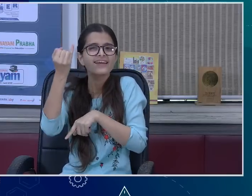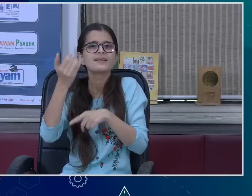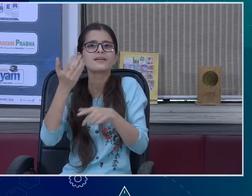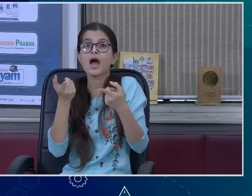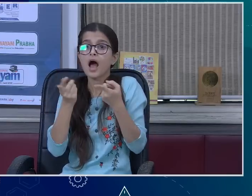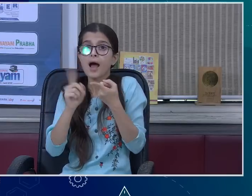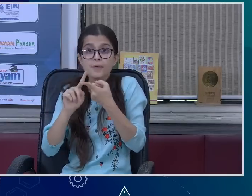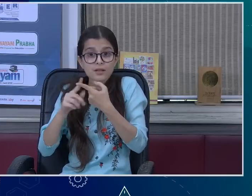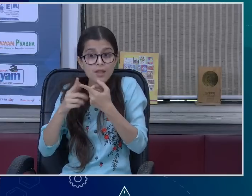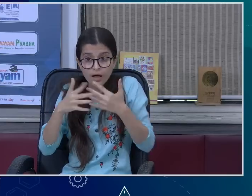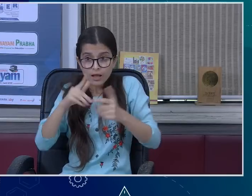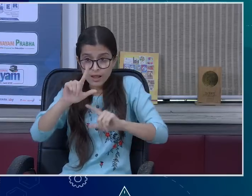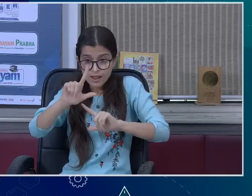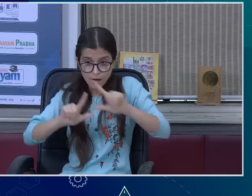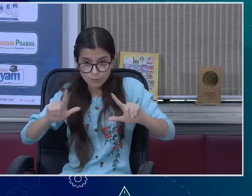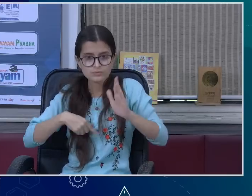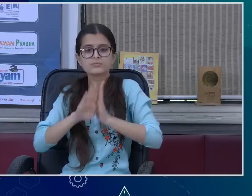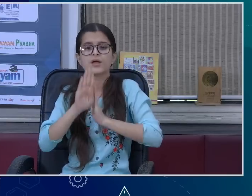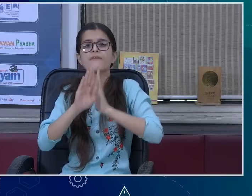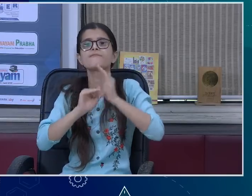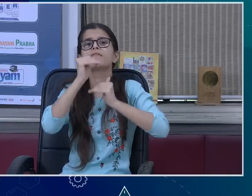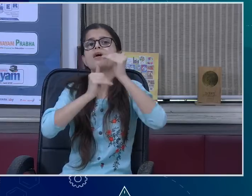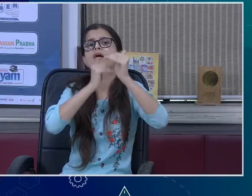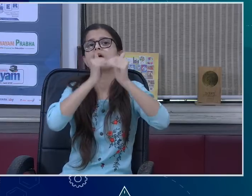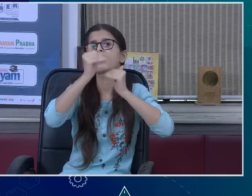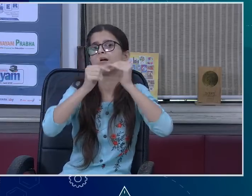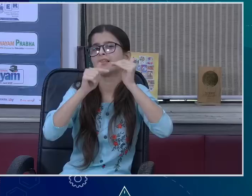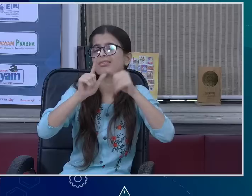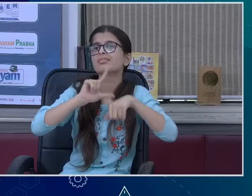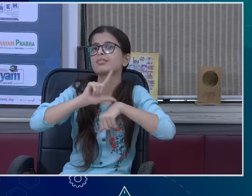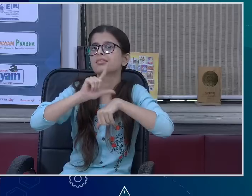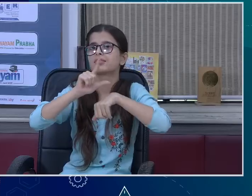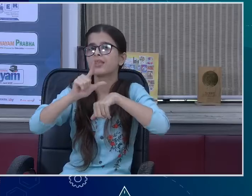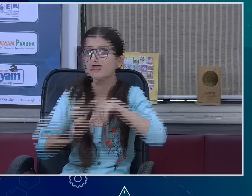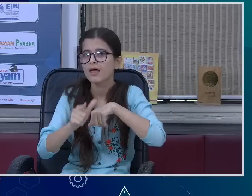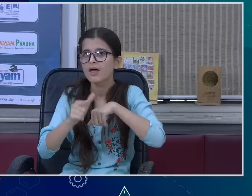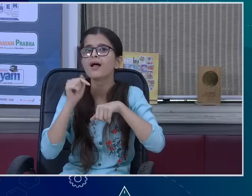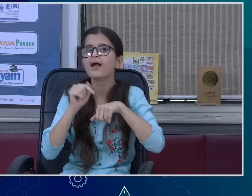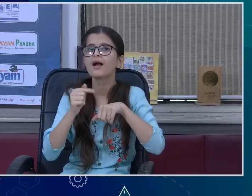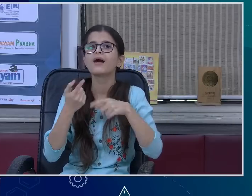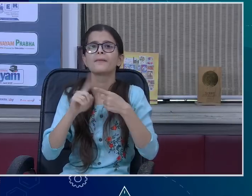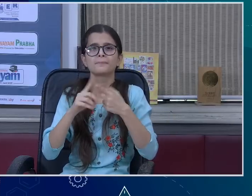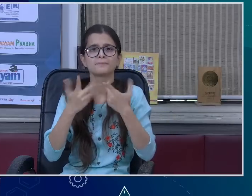comes to language development, they are little bit late in talking, and